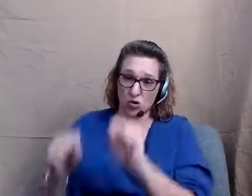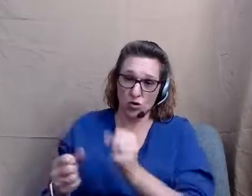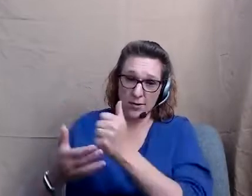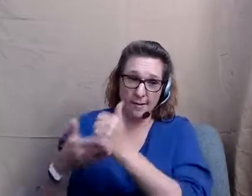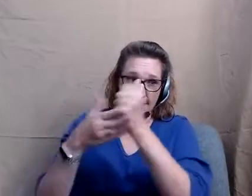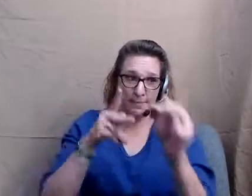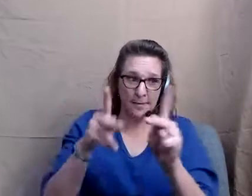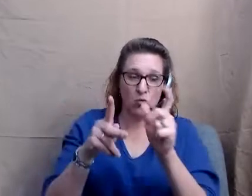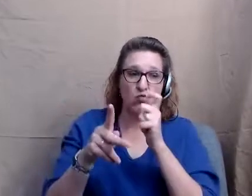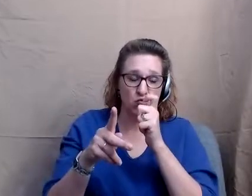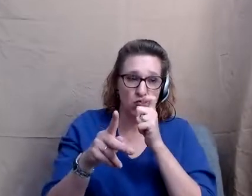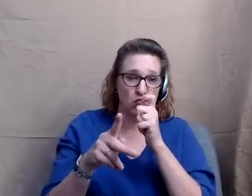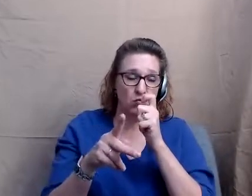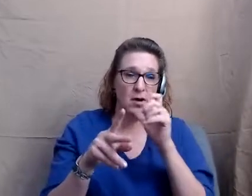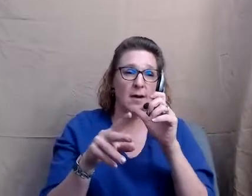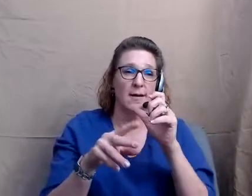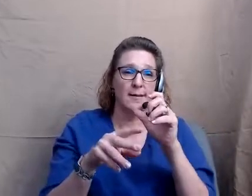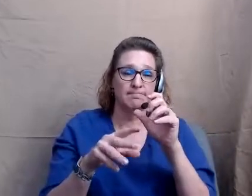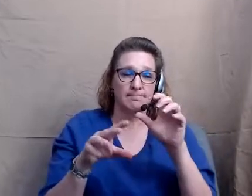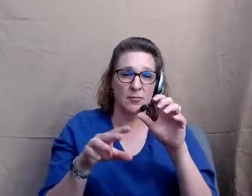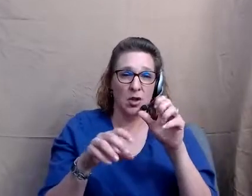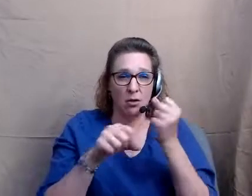who perpetrate abuse?